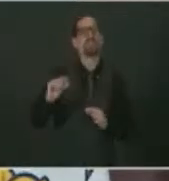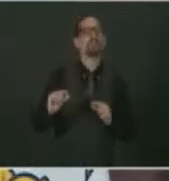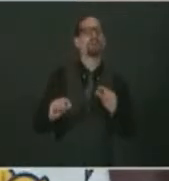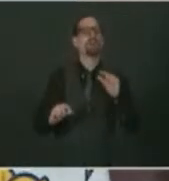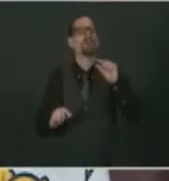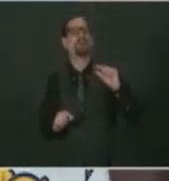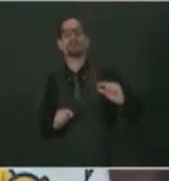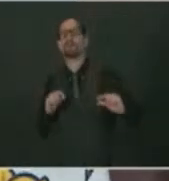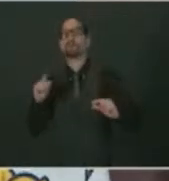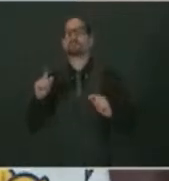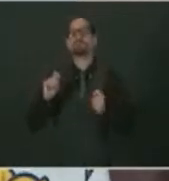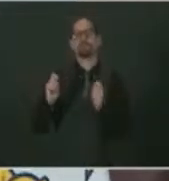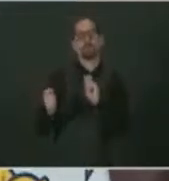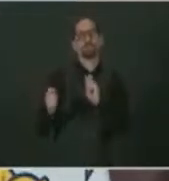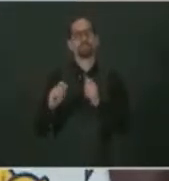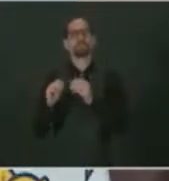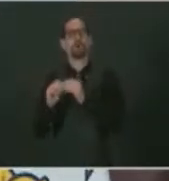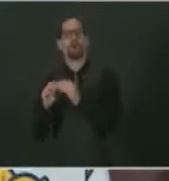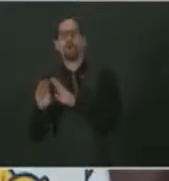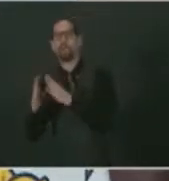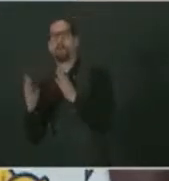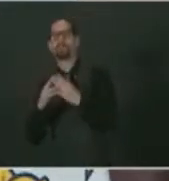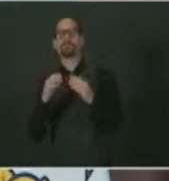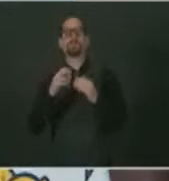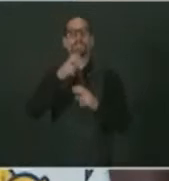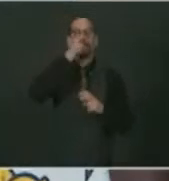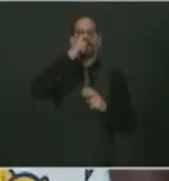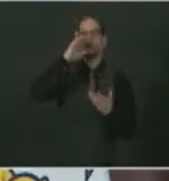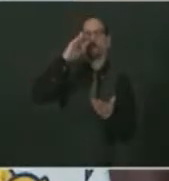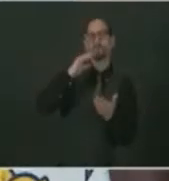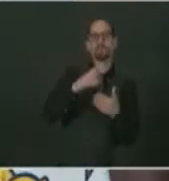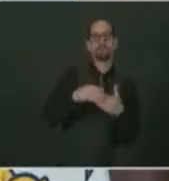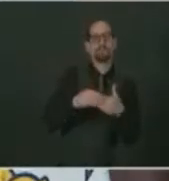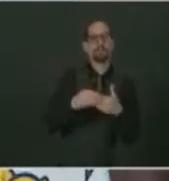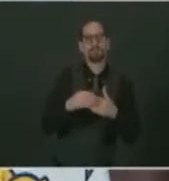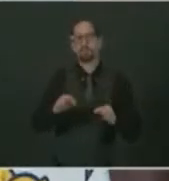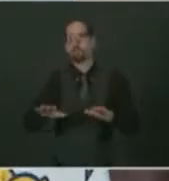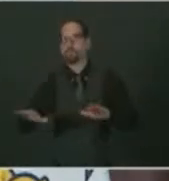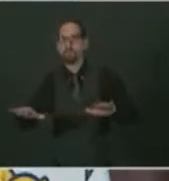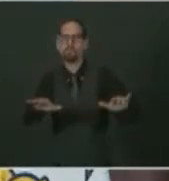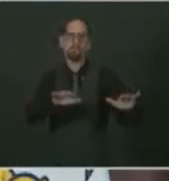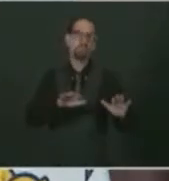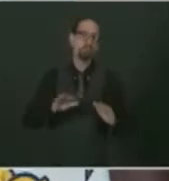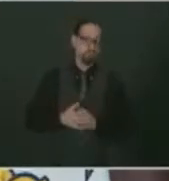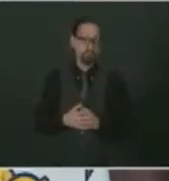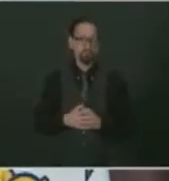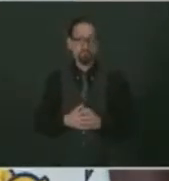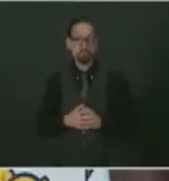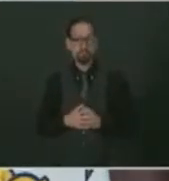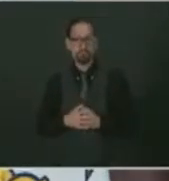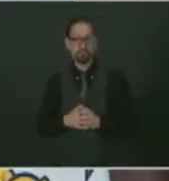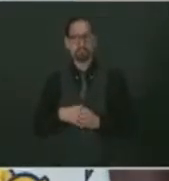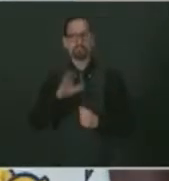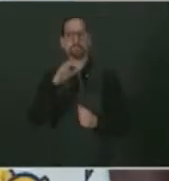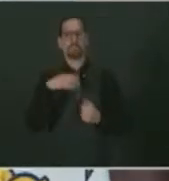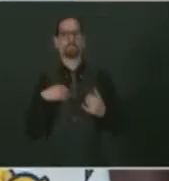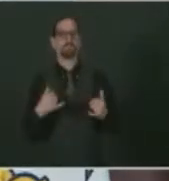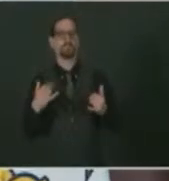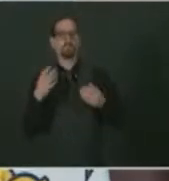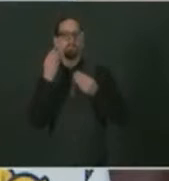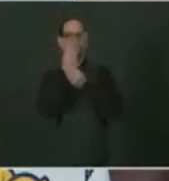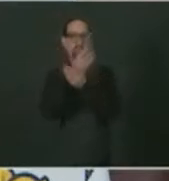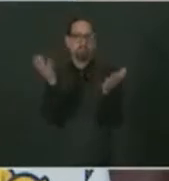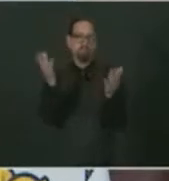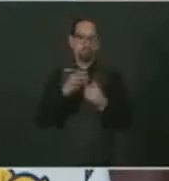to small businesses. So I'm going to express the changes that we are prepared to implement